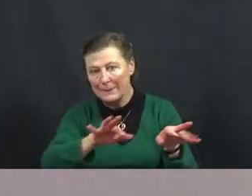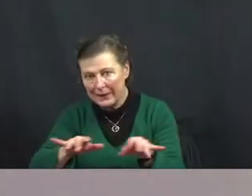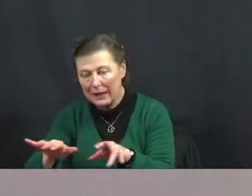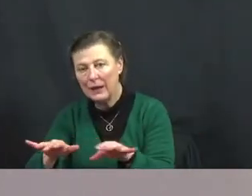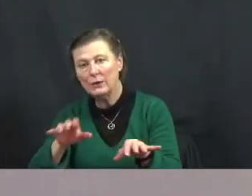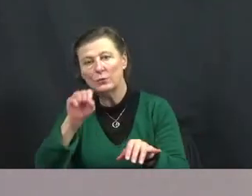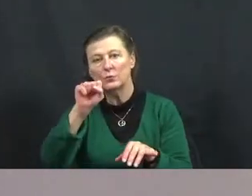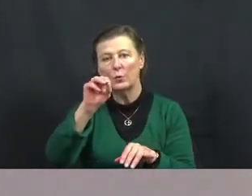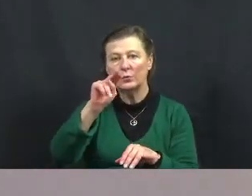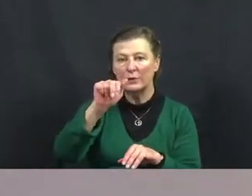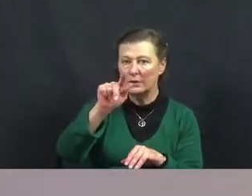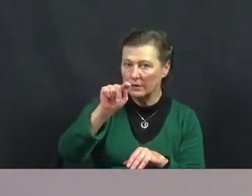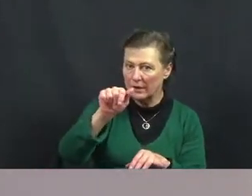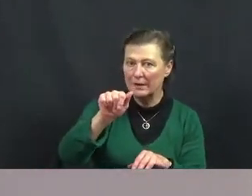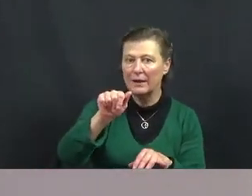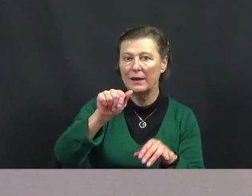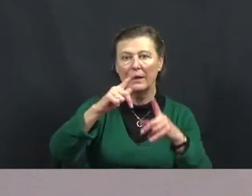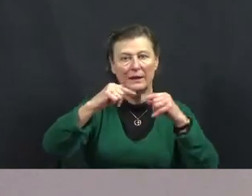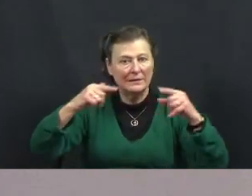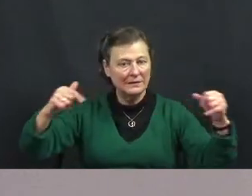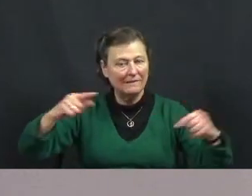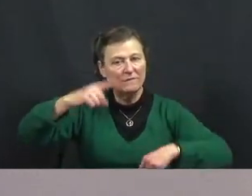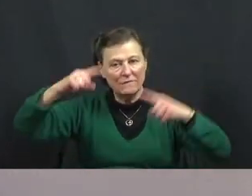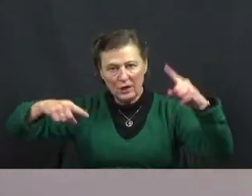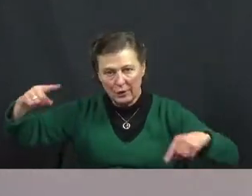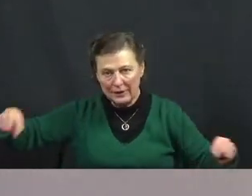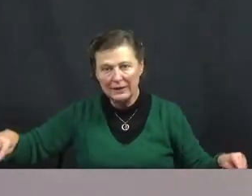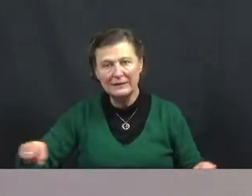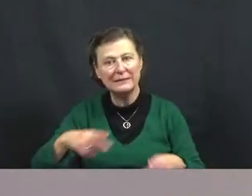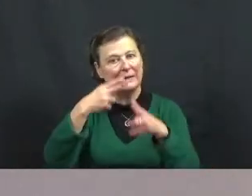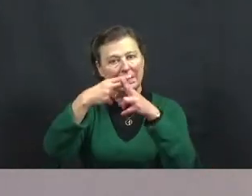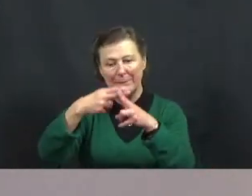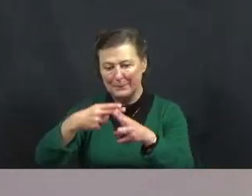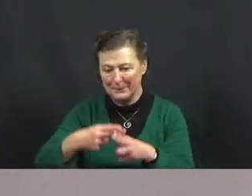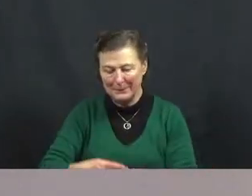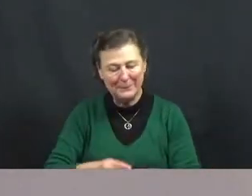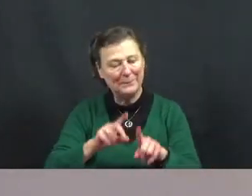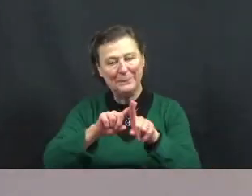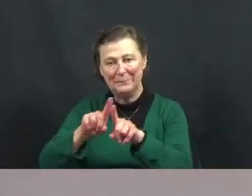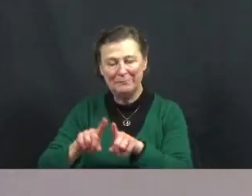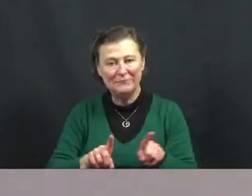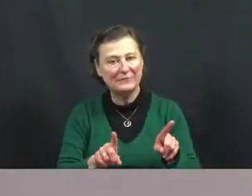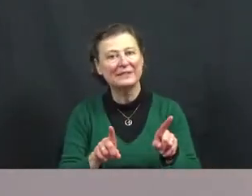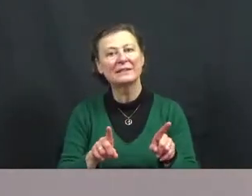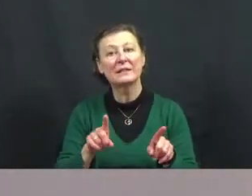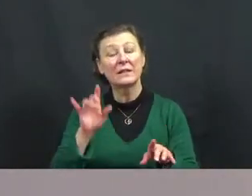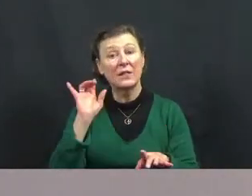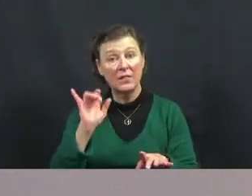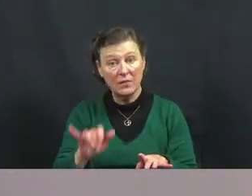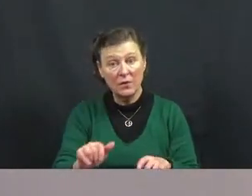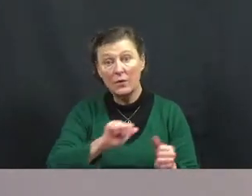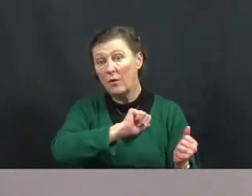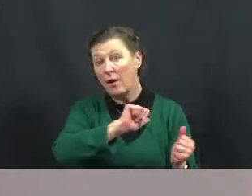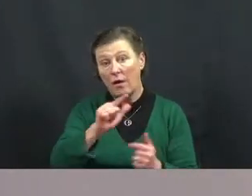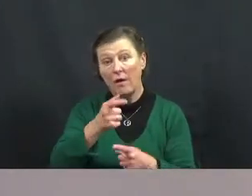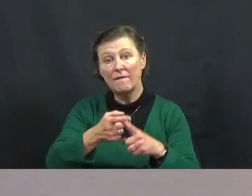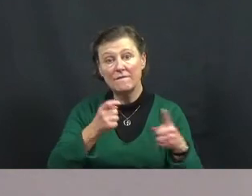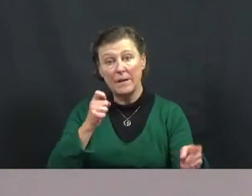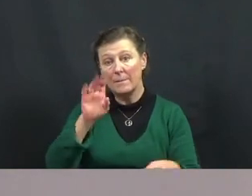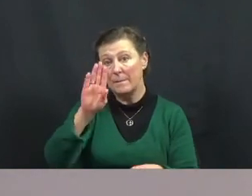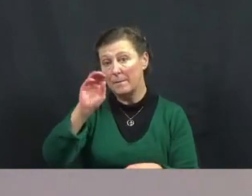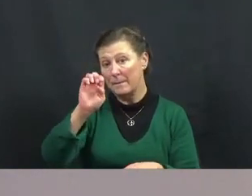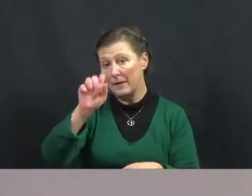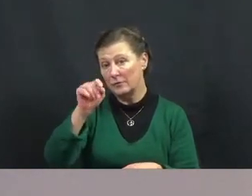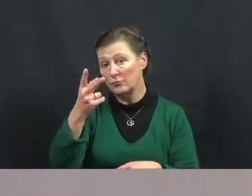sonatas, the Diabelli variations, the Missa Solemnis, the Ninth Symphony, these are all from Beethoven's